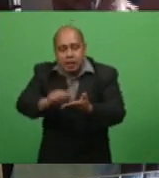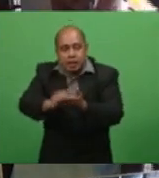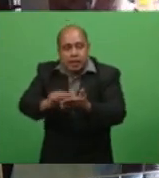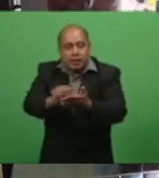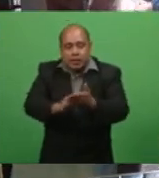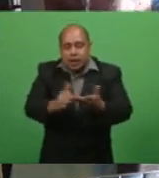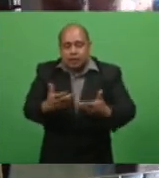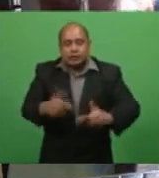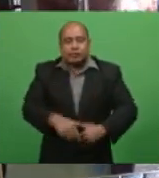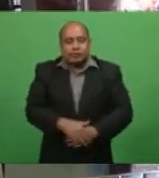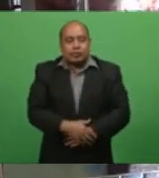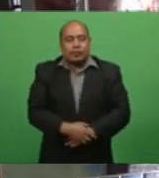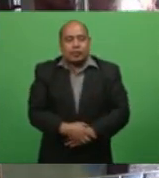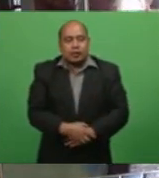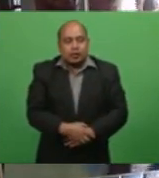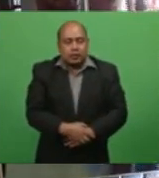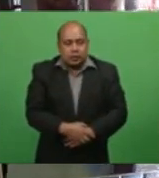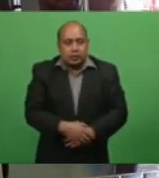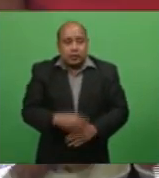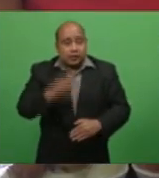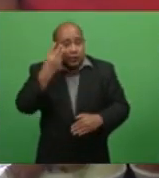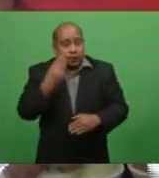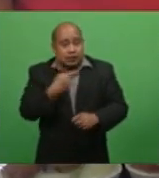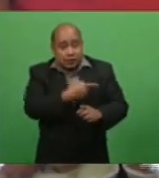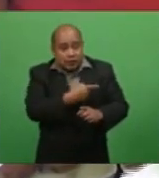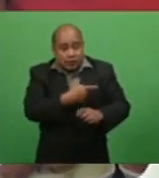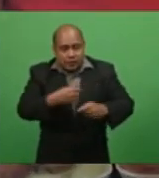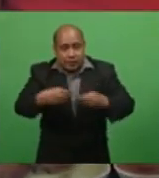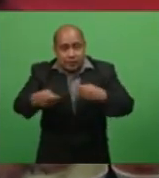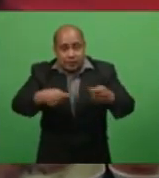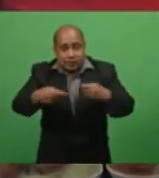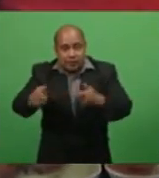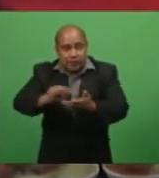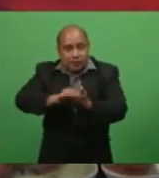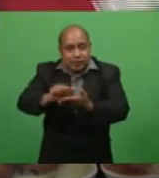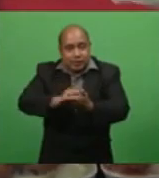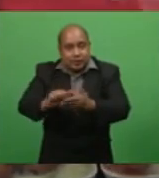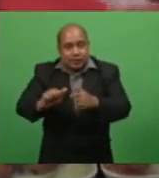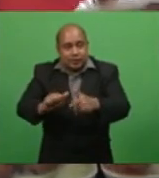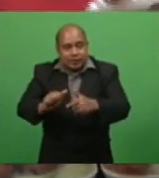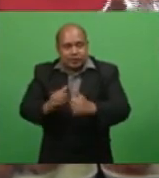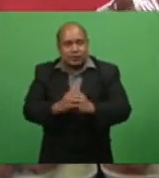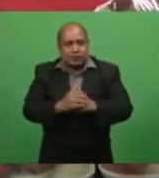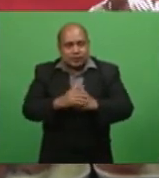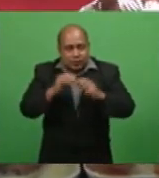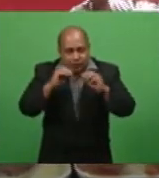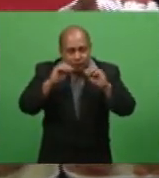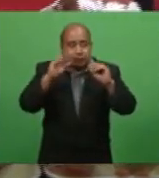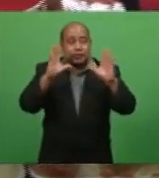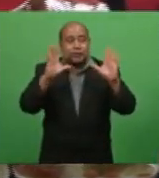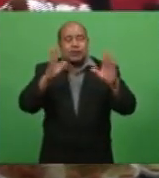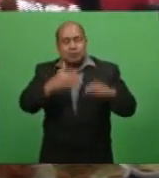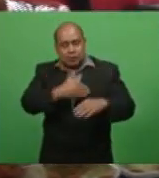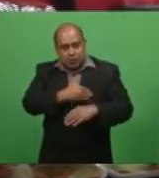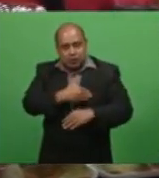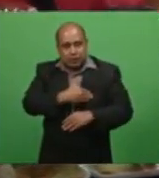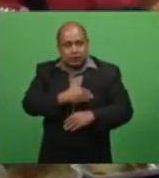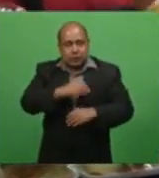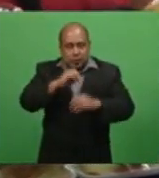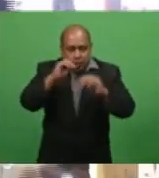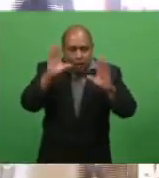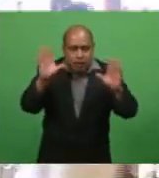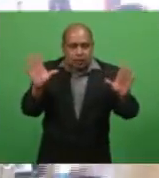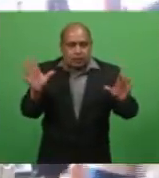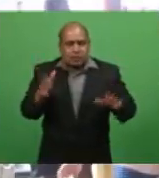60-year-old market vendor Ngiria Tuivuniwai still wakes up at 3 a.m. to ensure her family never lacks